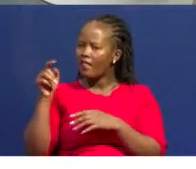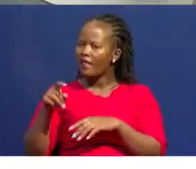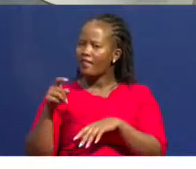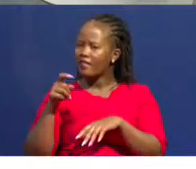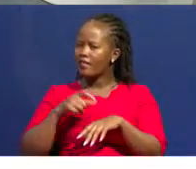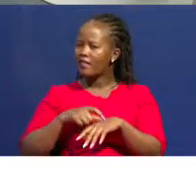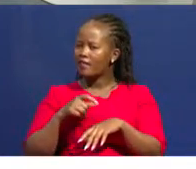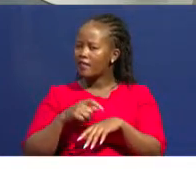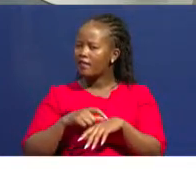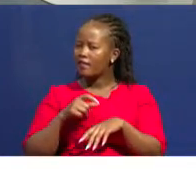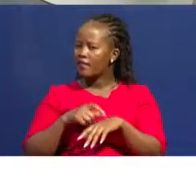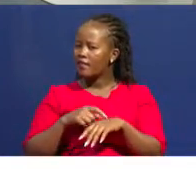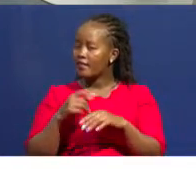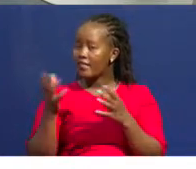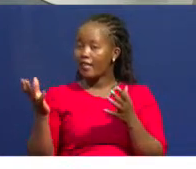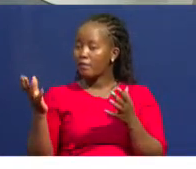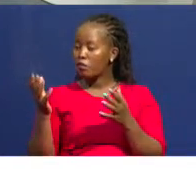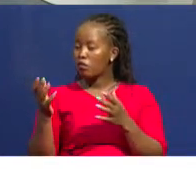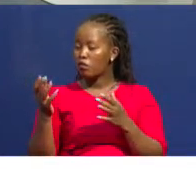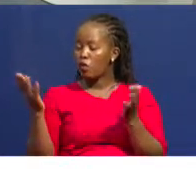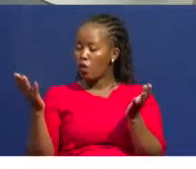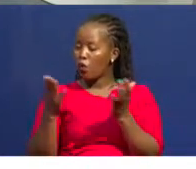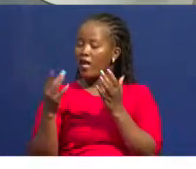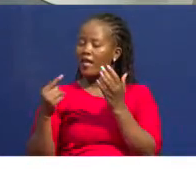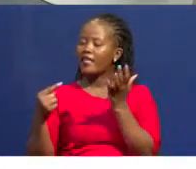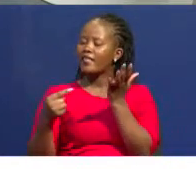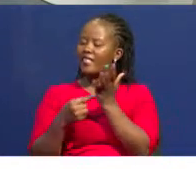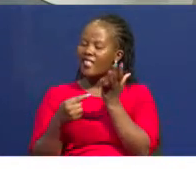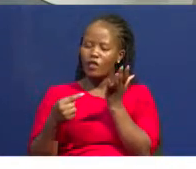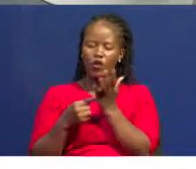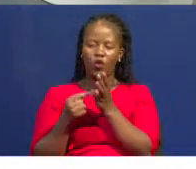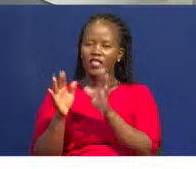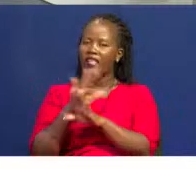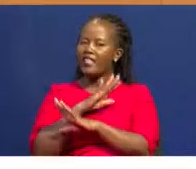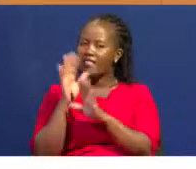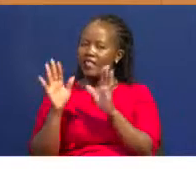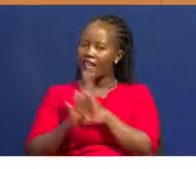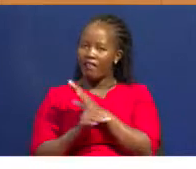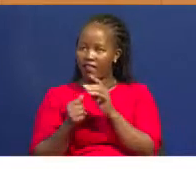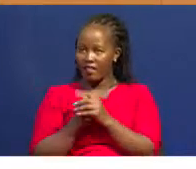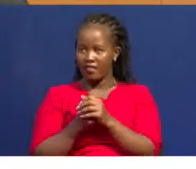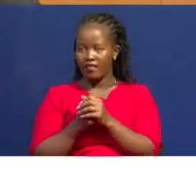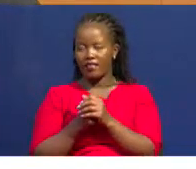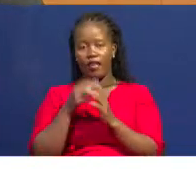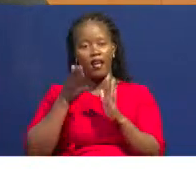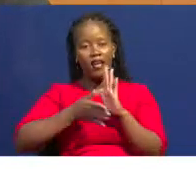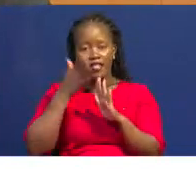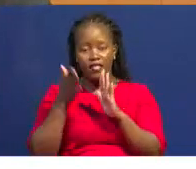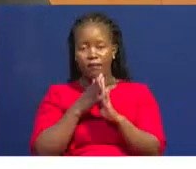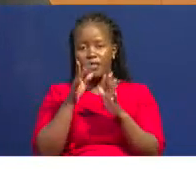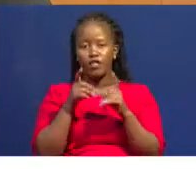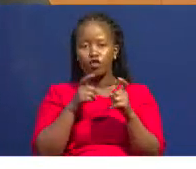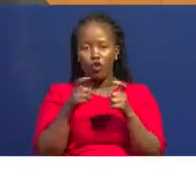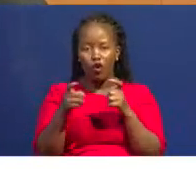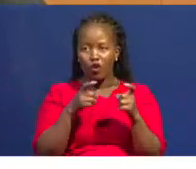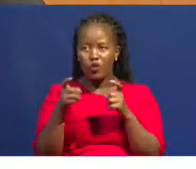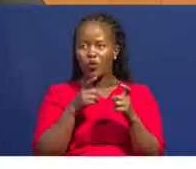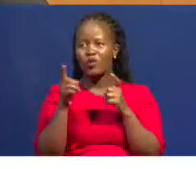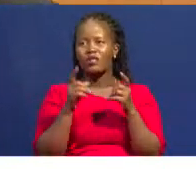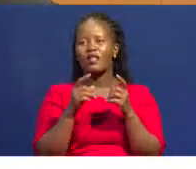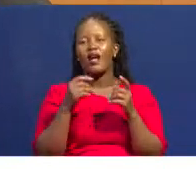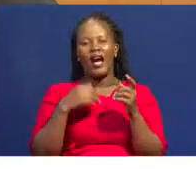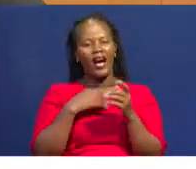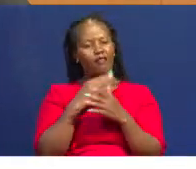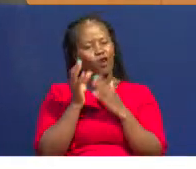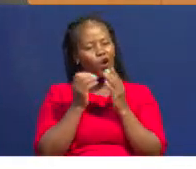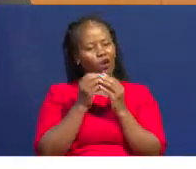time of age, whereby technology is everywhere, these speed governors send all the information to their offices.